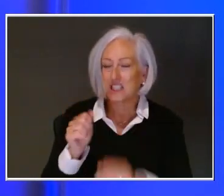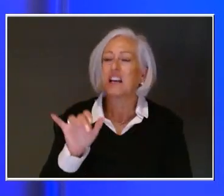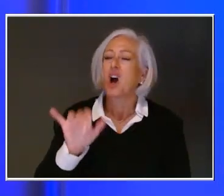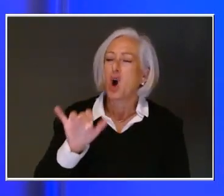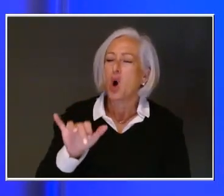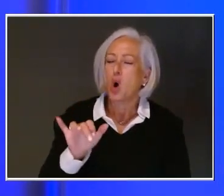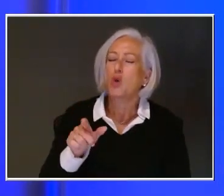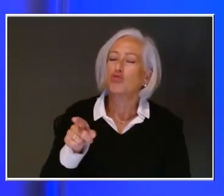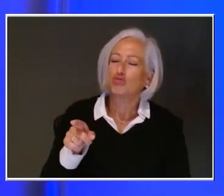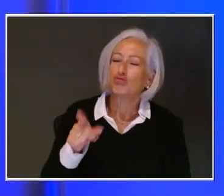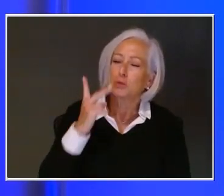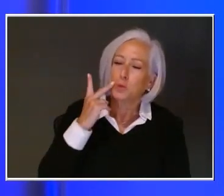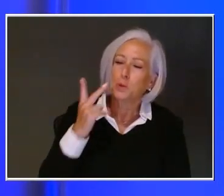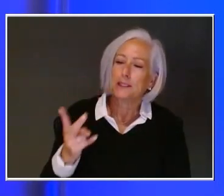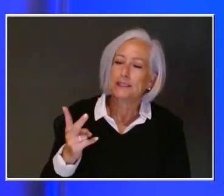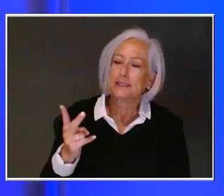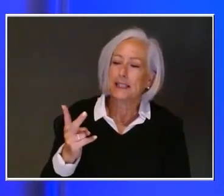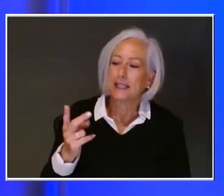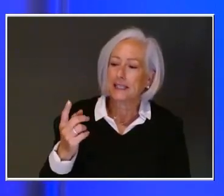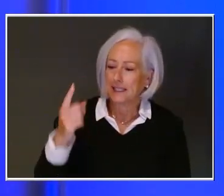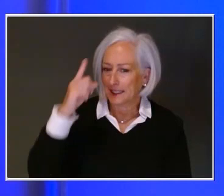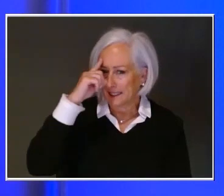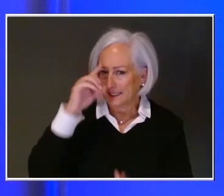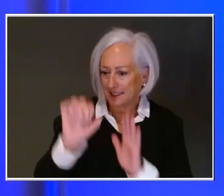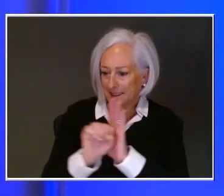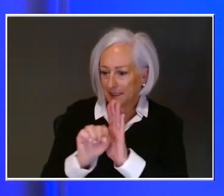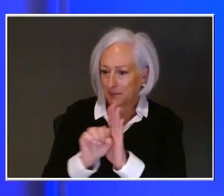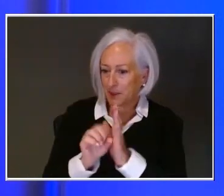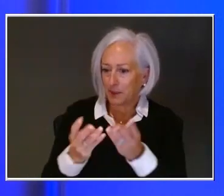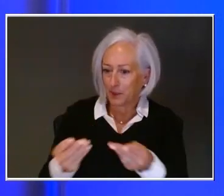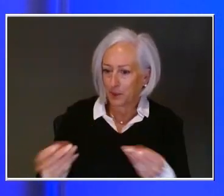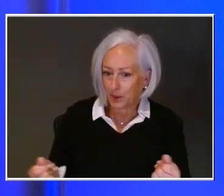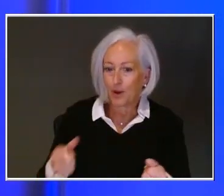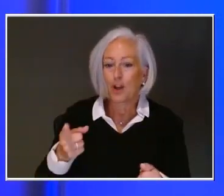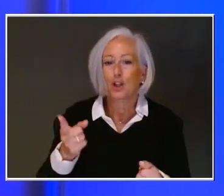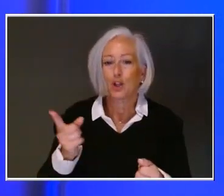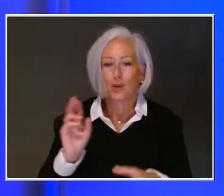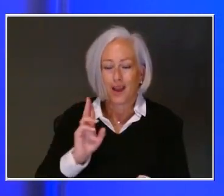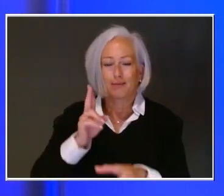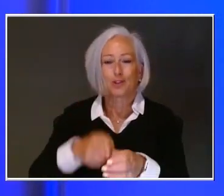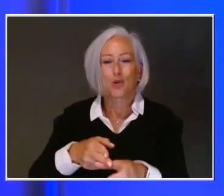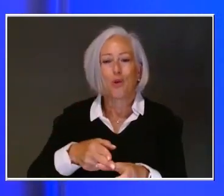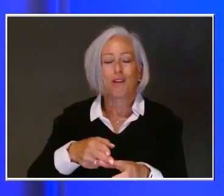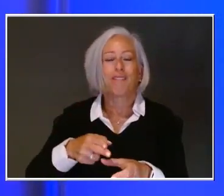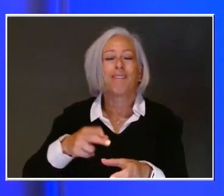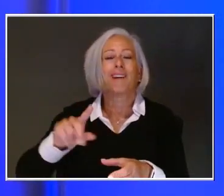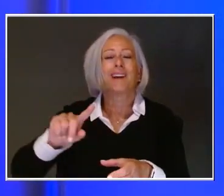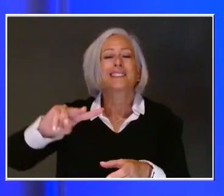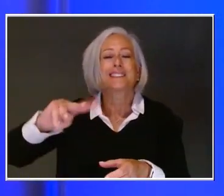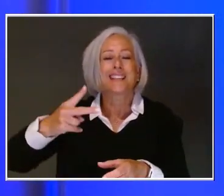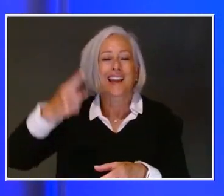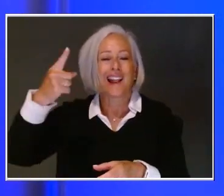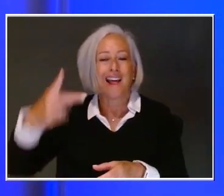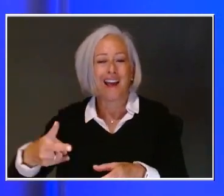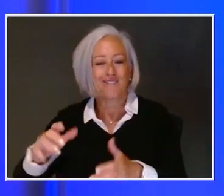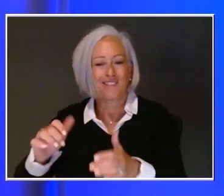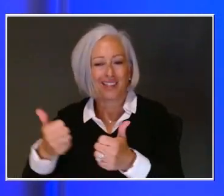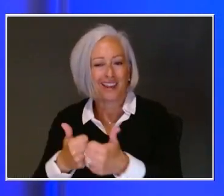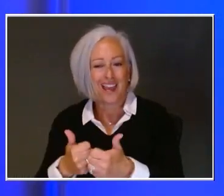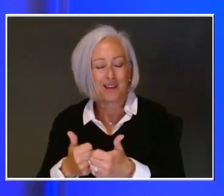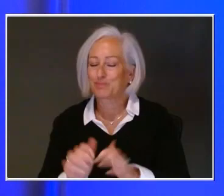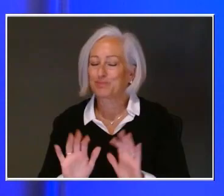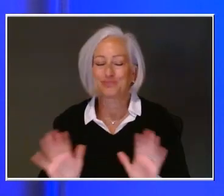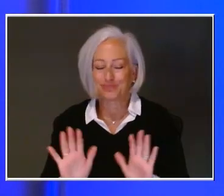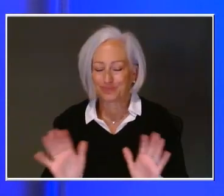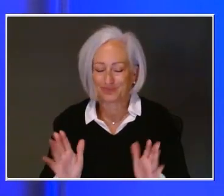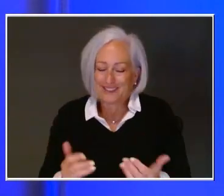have gone away, so yeah, you can go in the second half of the game, and those type of things. So we've come leaps and bounds